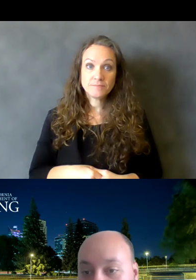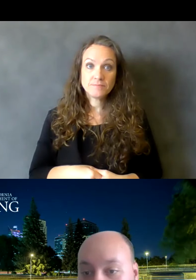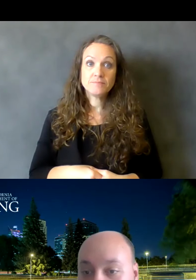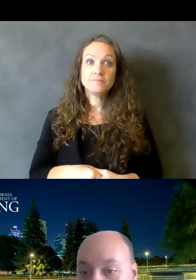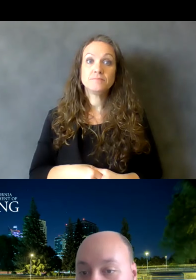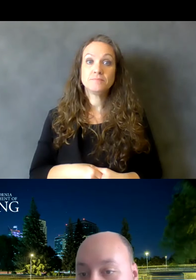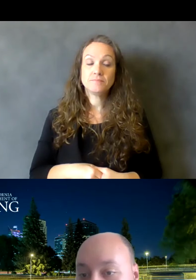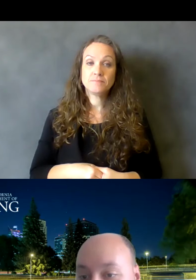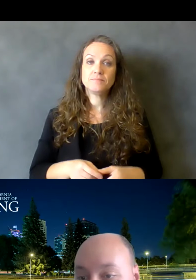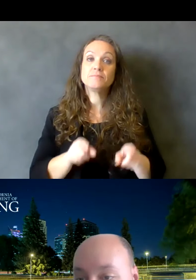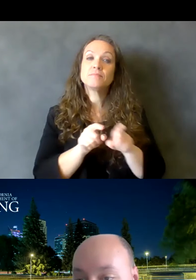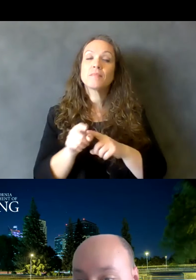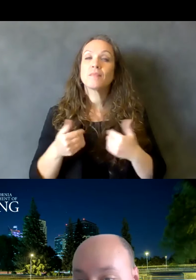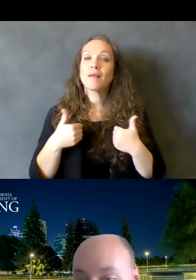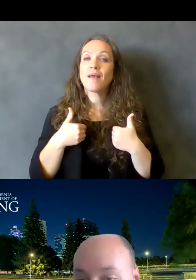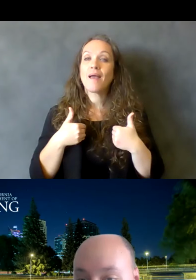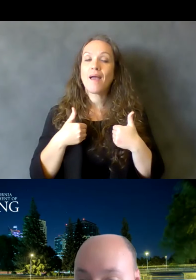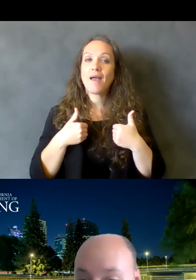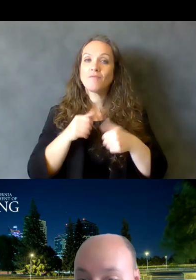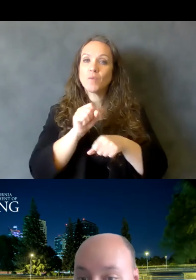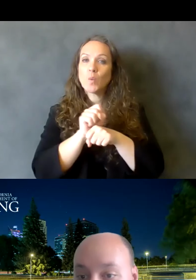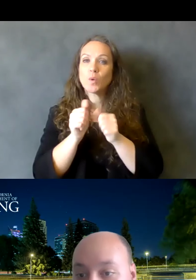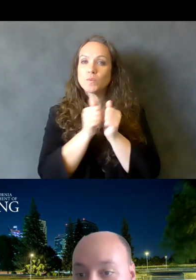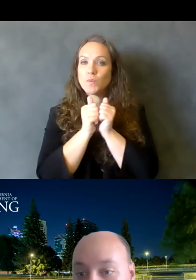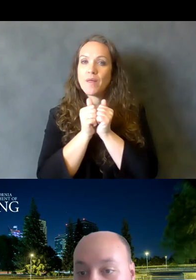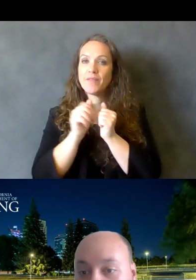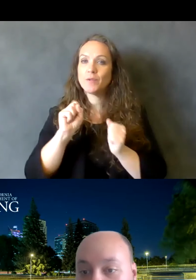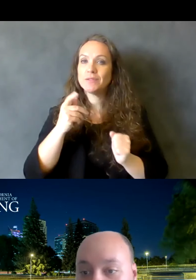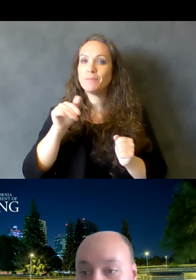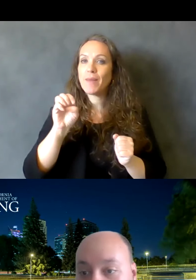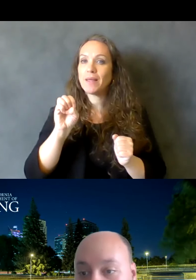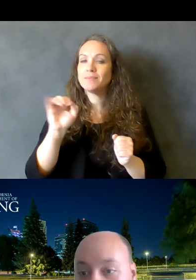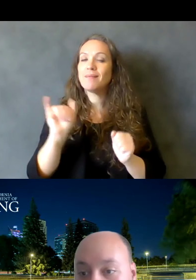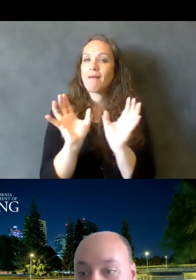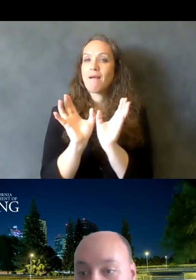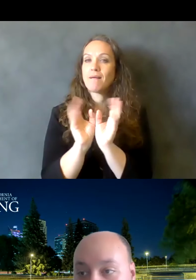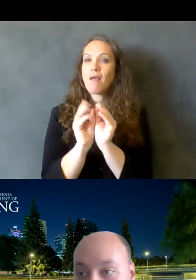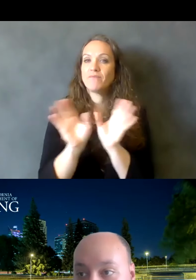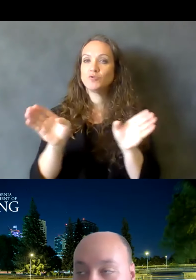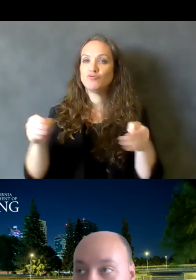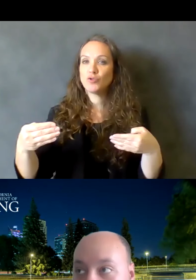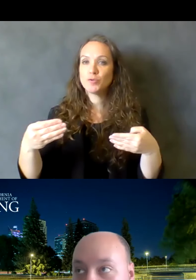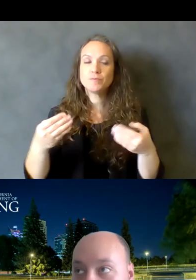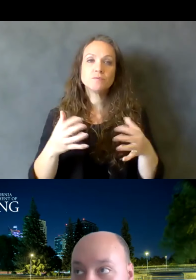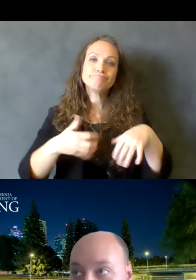have also additional collaborative spaces, such as conference rooms that are capable of hosting training and